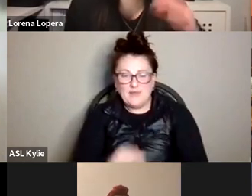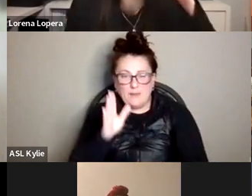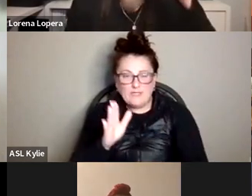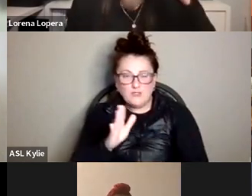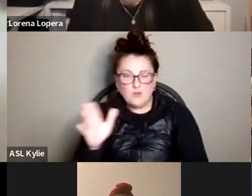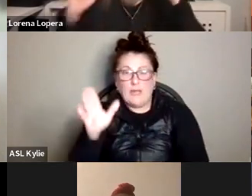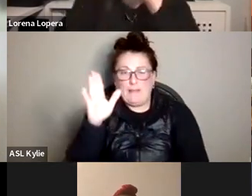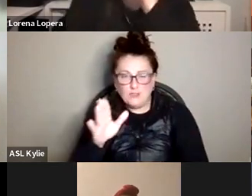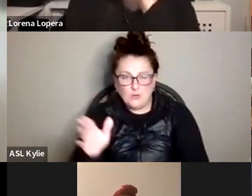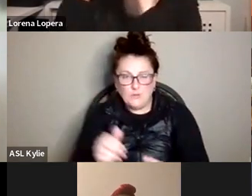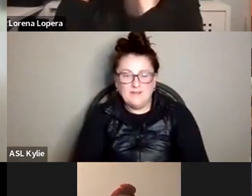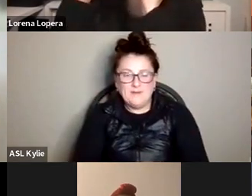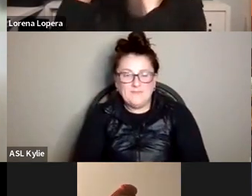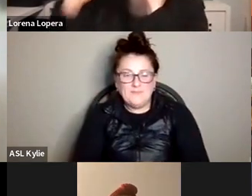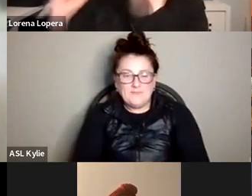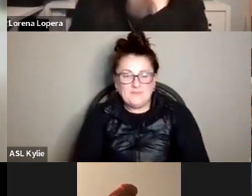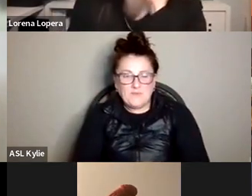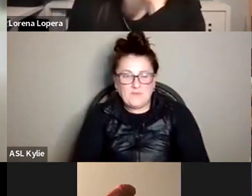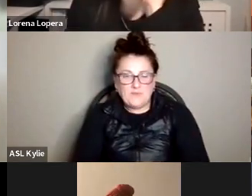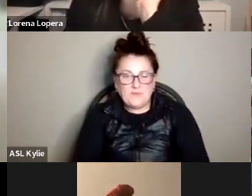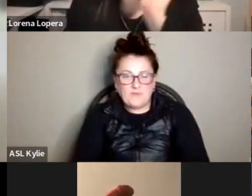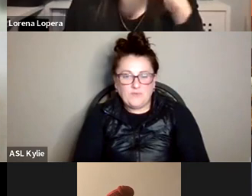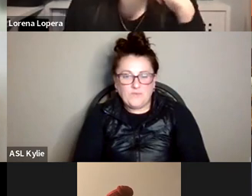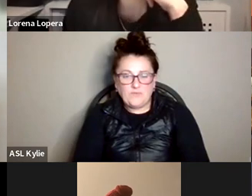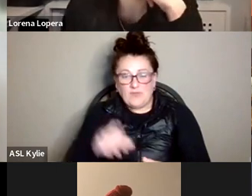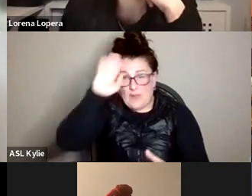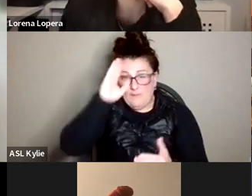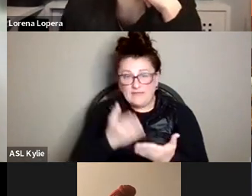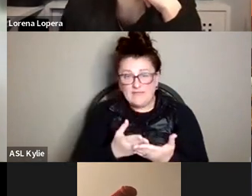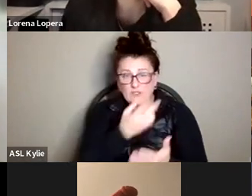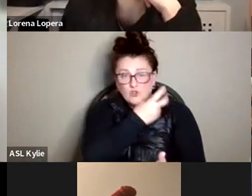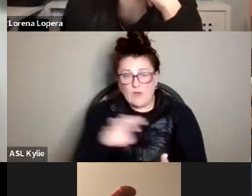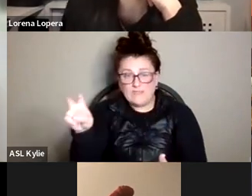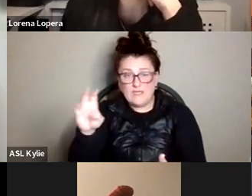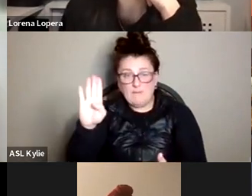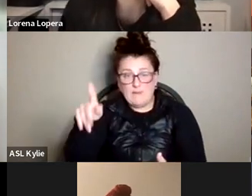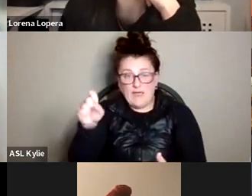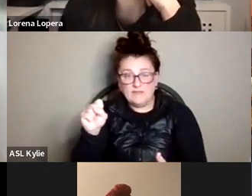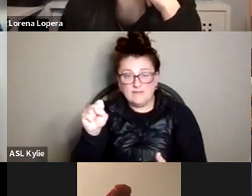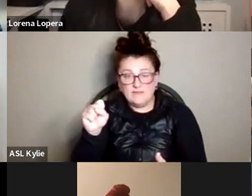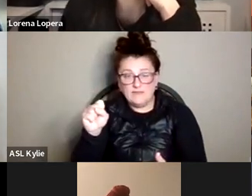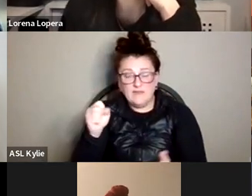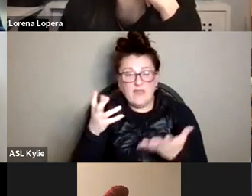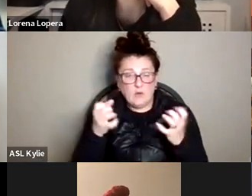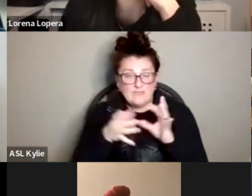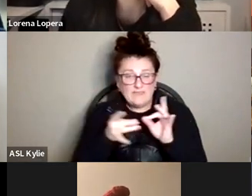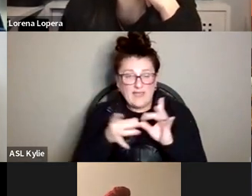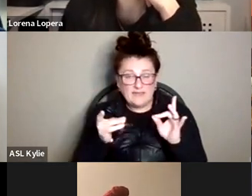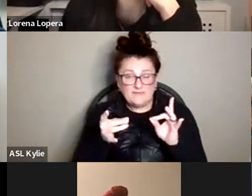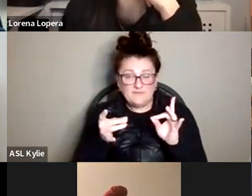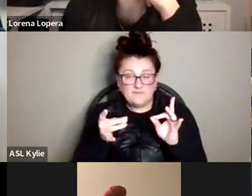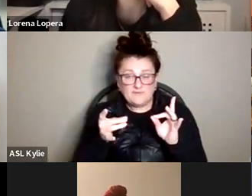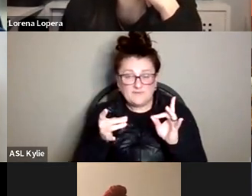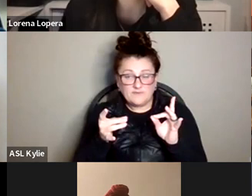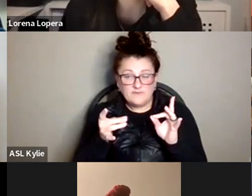when we had moved from Weymouth, and my son was obviously transitioning into BPS, and all I want to say is I think